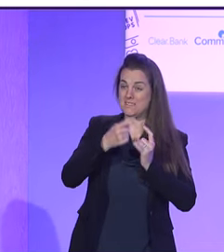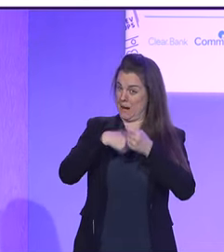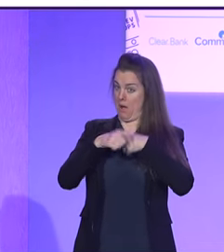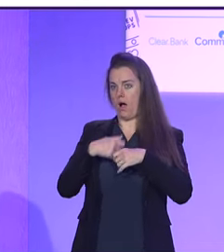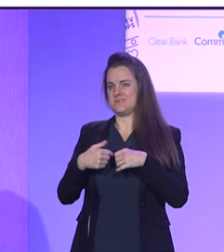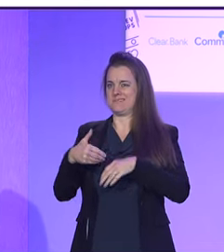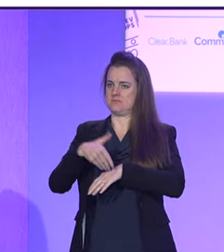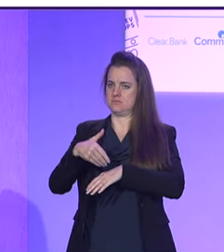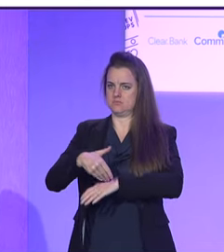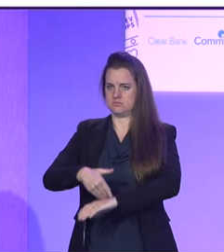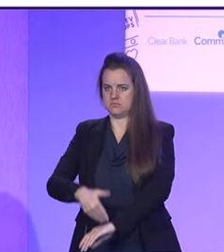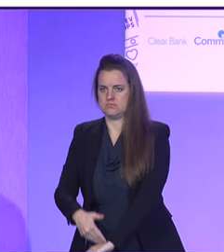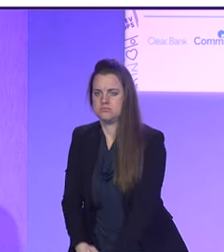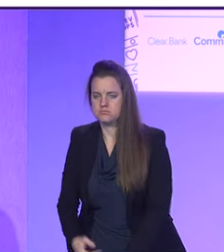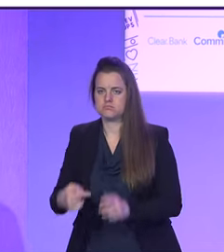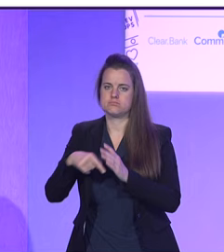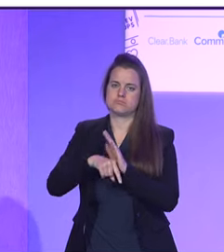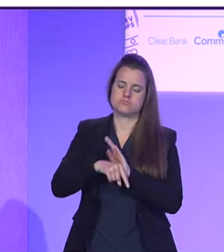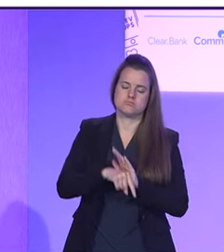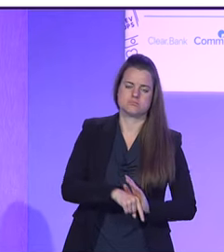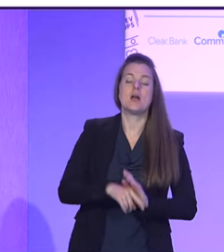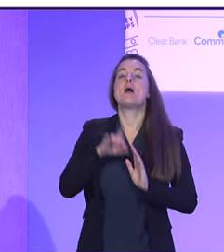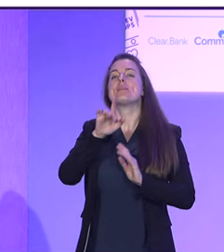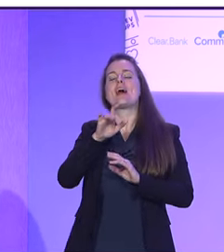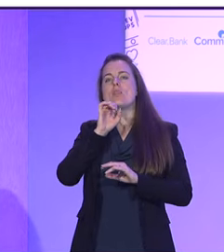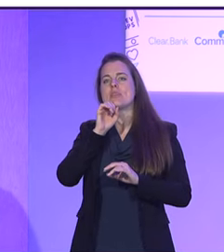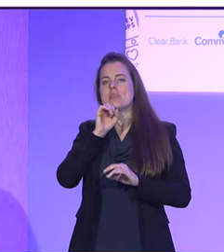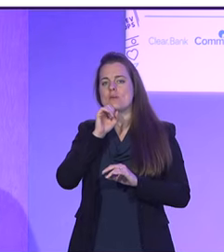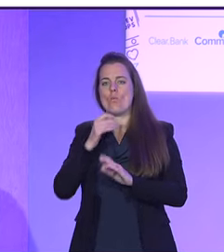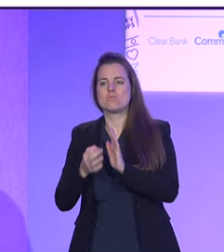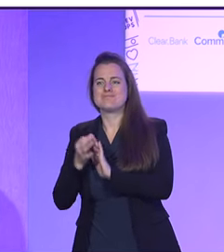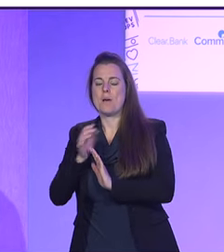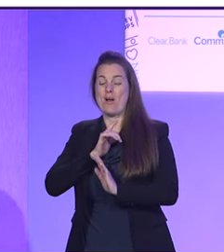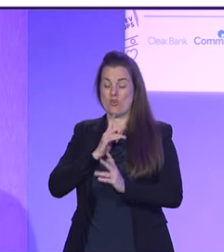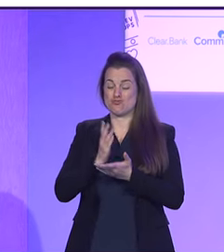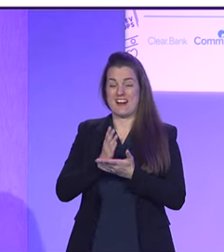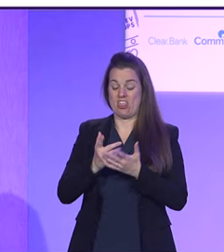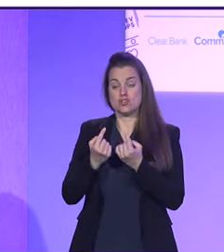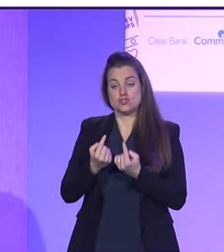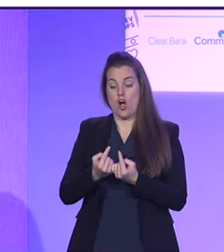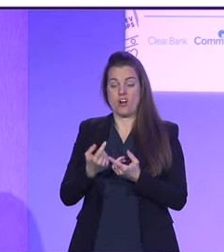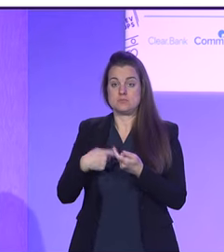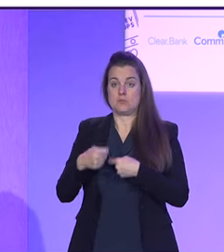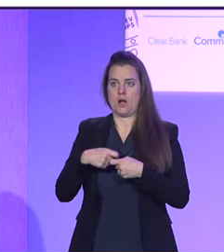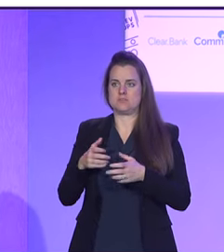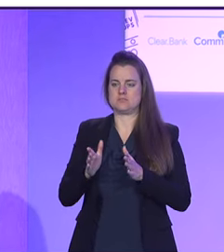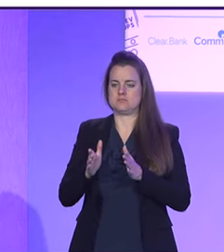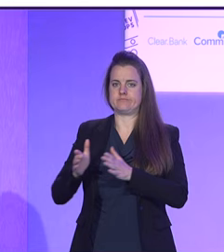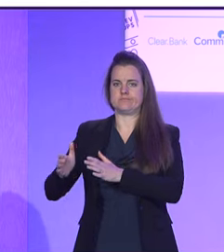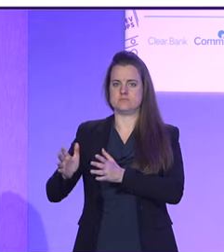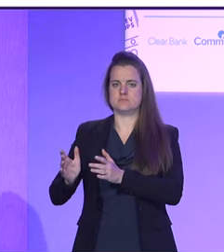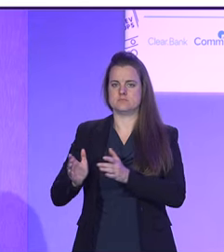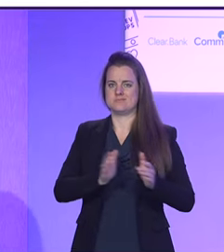So we're never going to solve the problem because the stock just gets moved left and right and never really changes. So in your